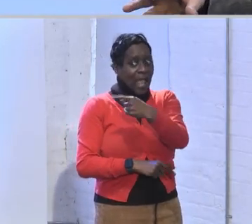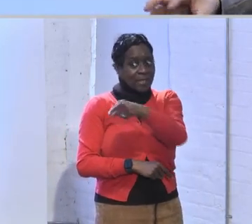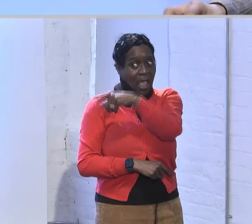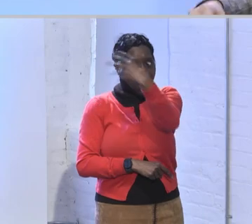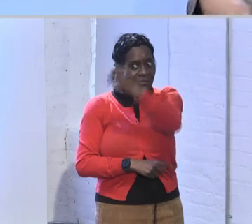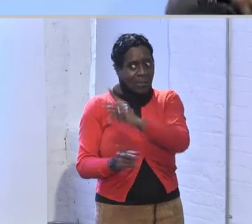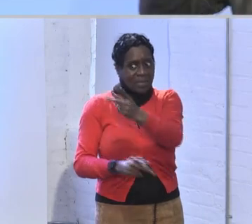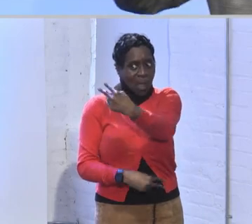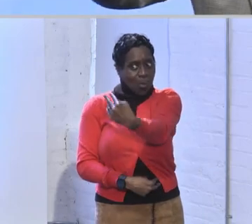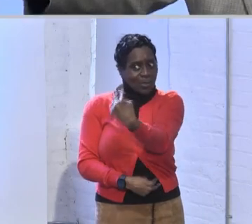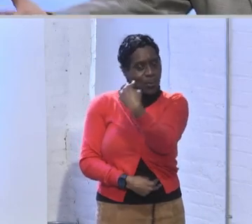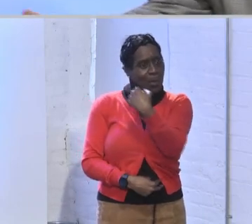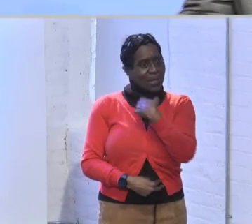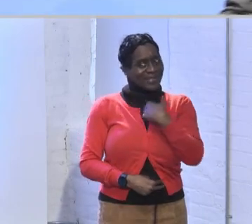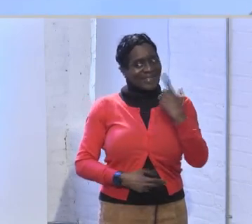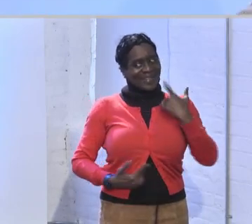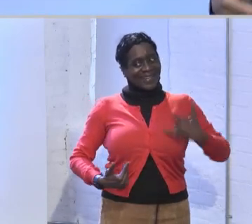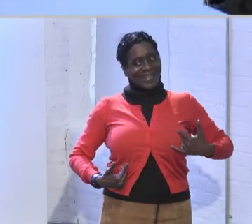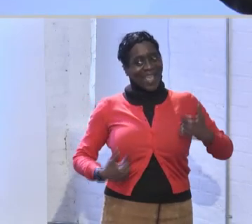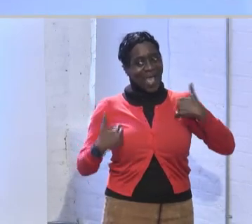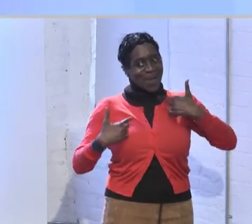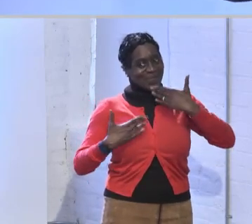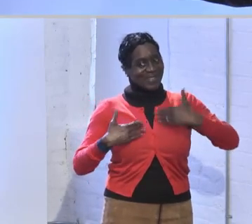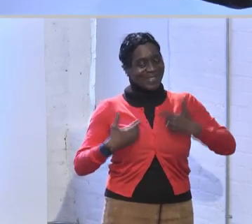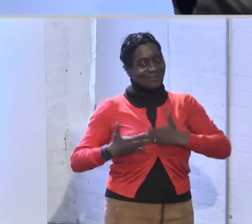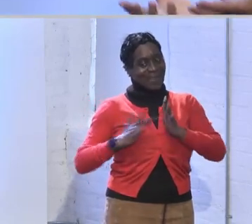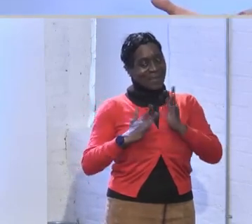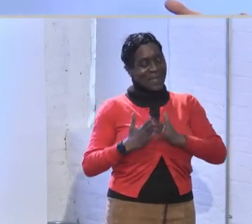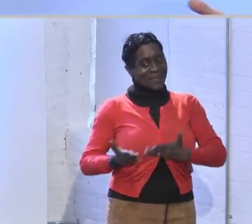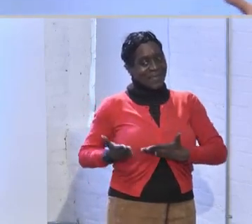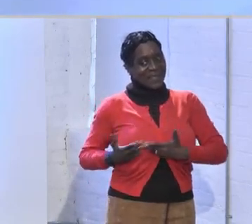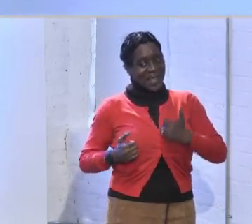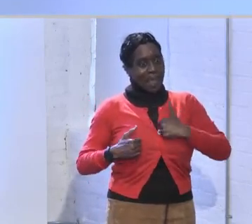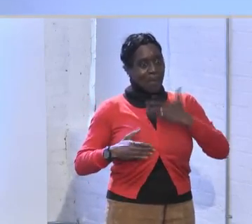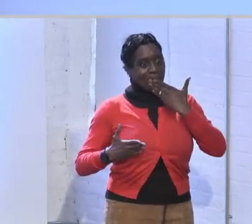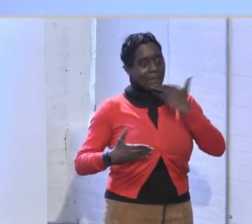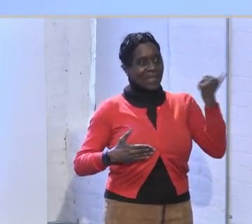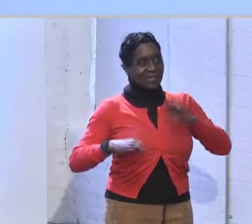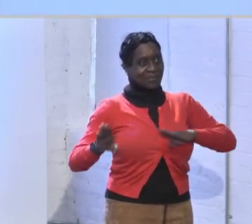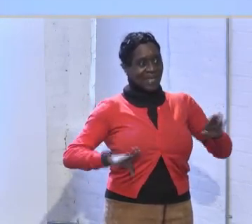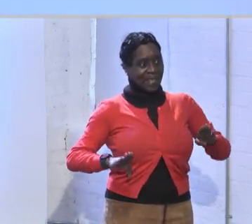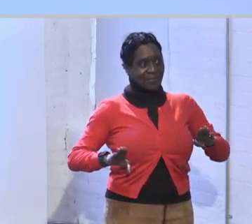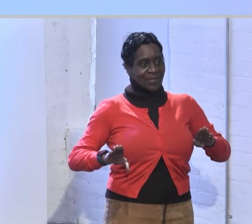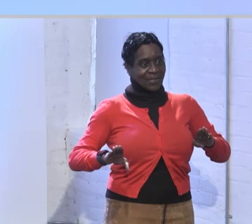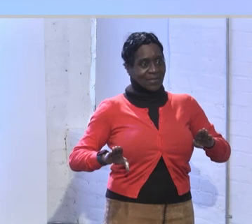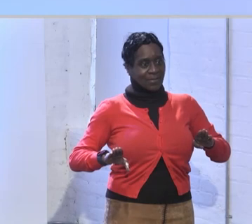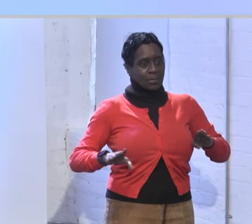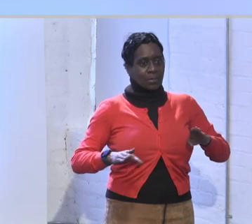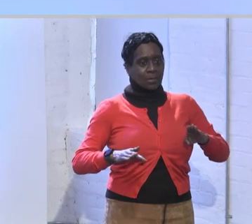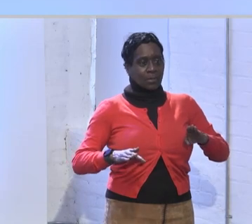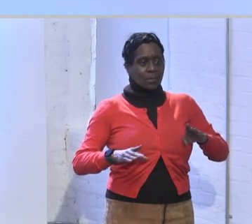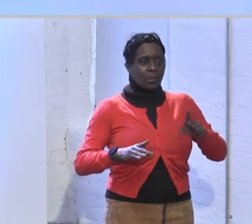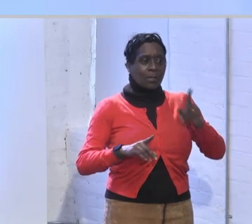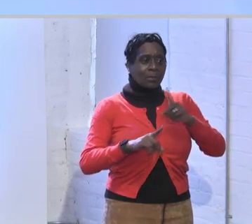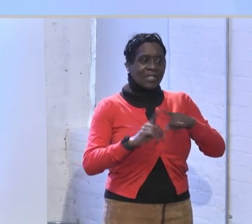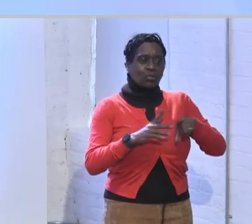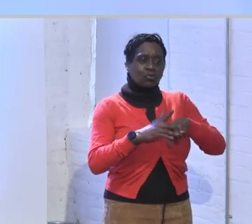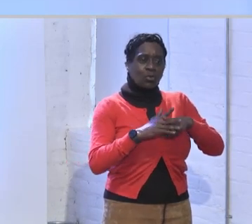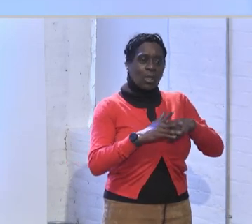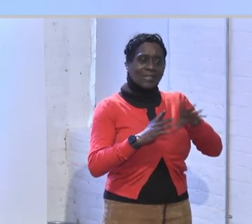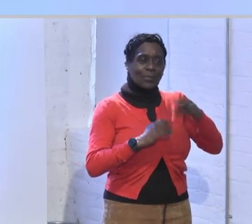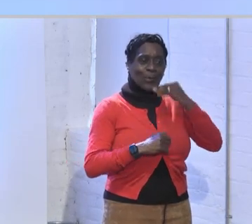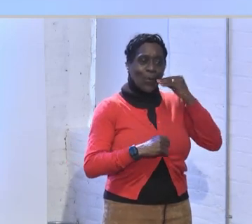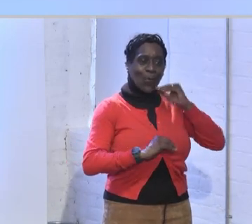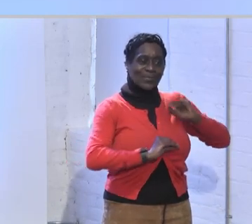so I'm going to have this externalism, and I'm going to be in front of them on my best behavior. And so it starts in the home, teaching God's